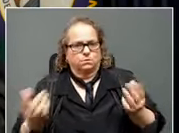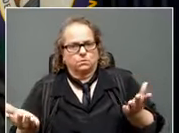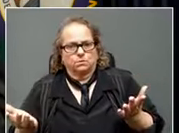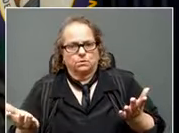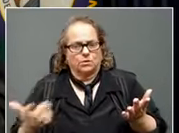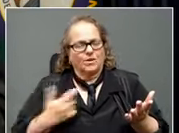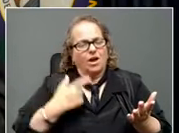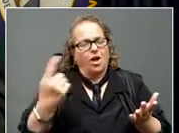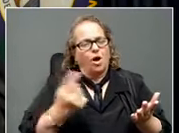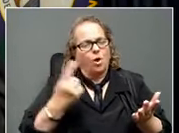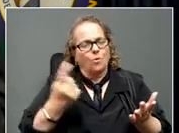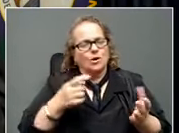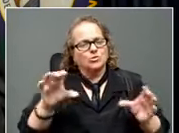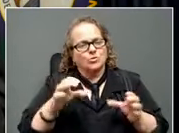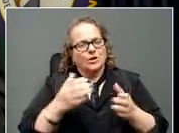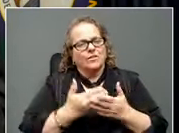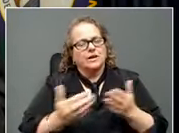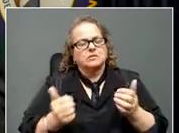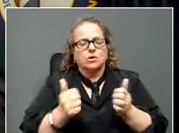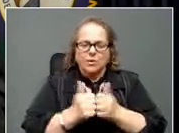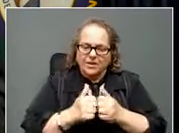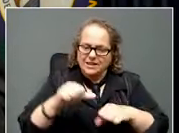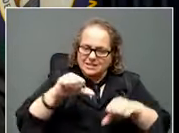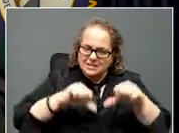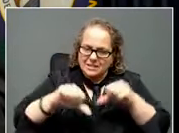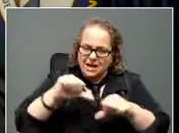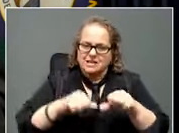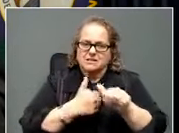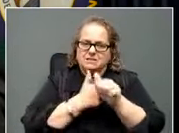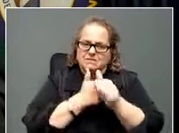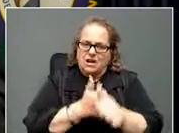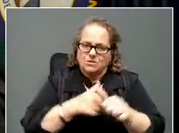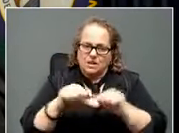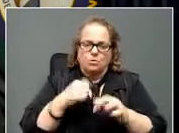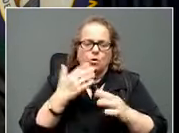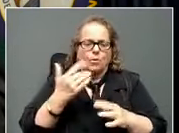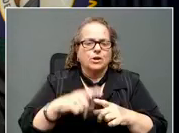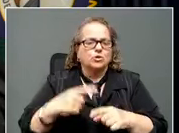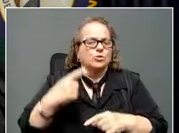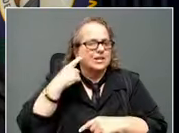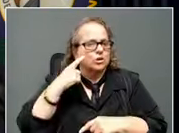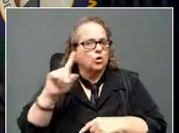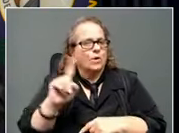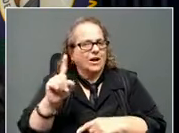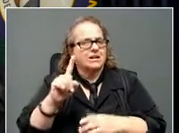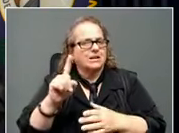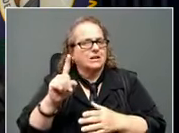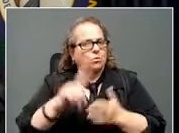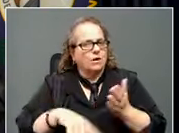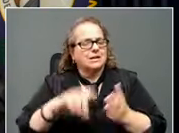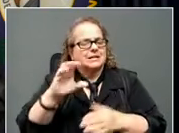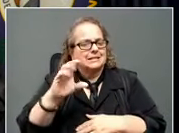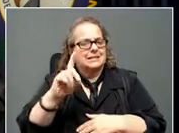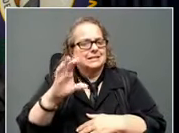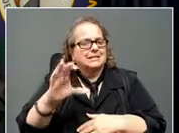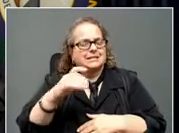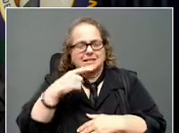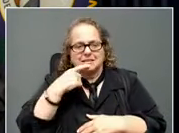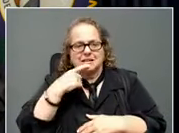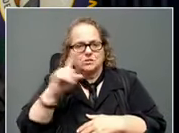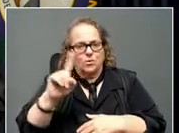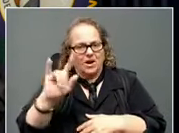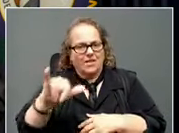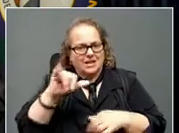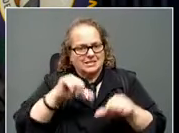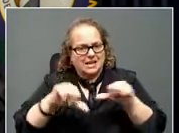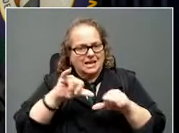based on the science, and we're waiting to hear more about where the CDC says that science is when they